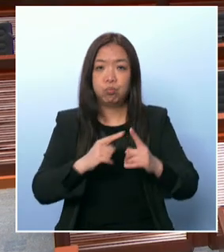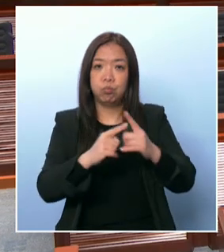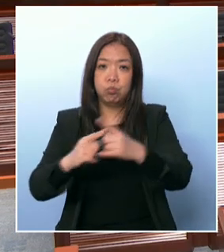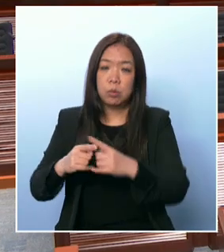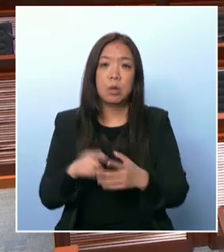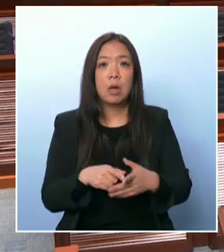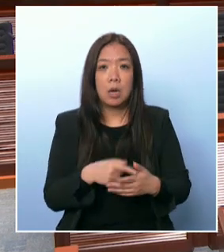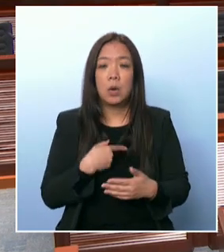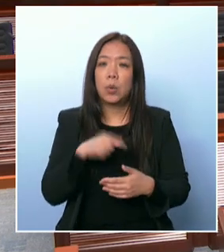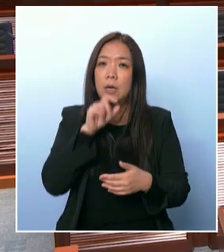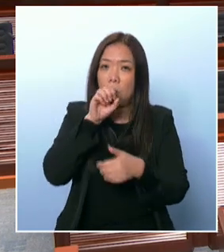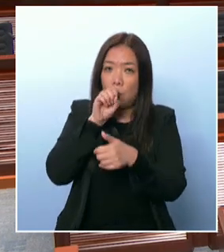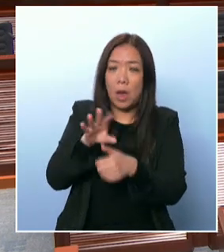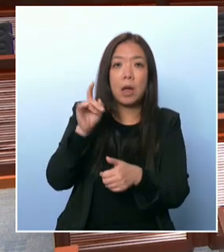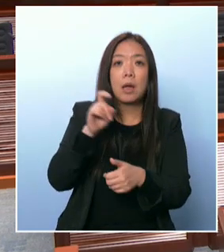Professor Chen.